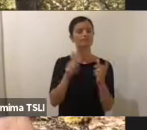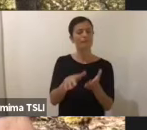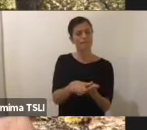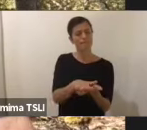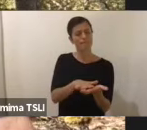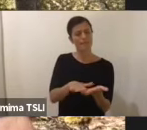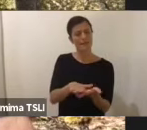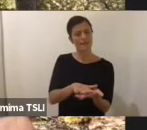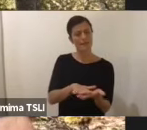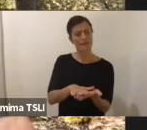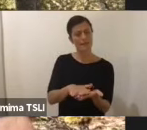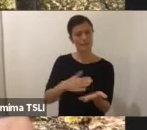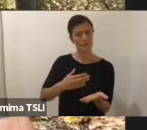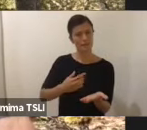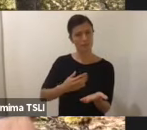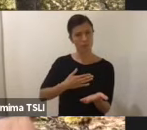me um